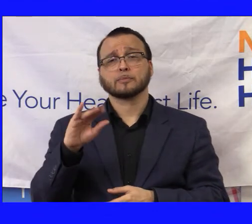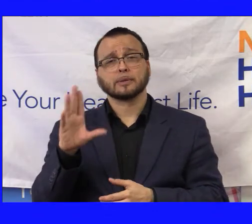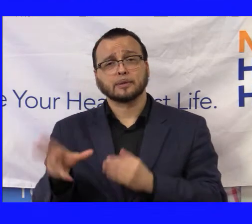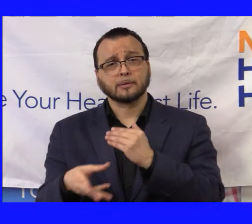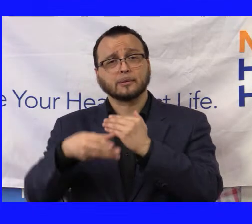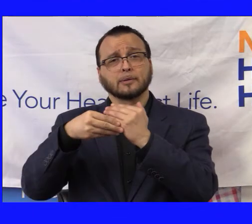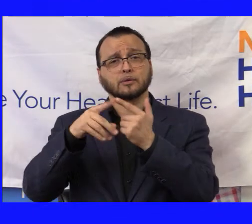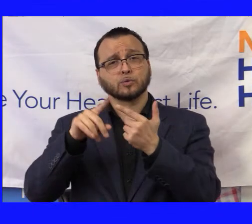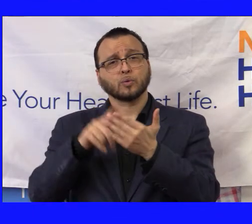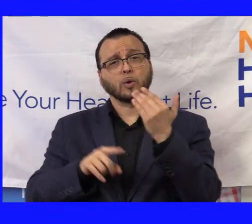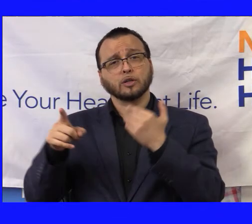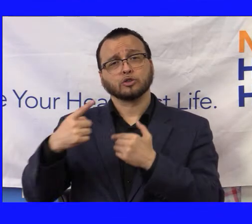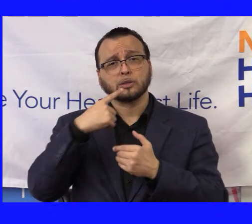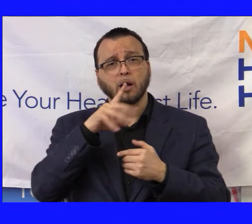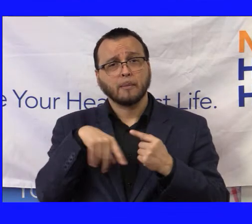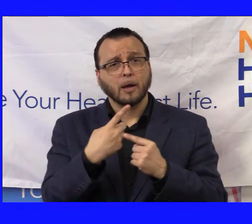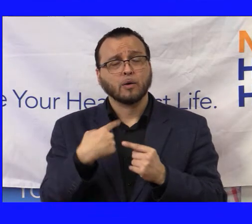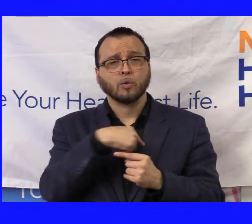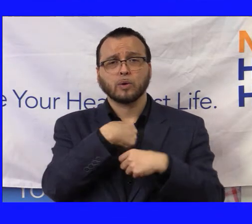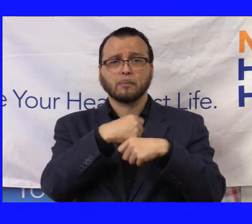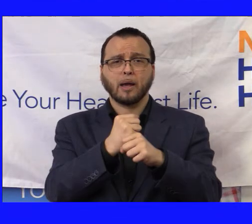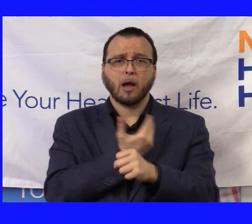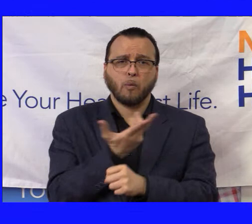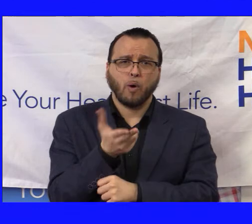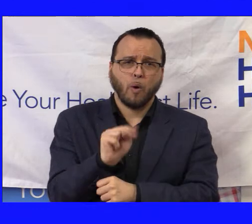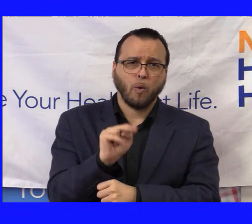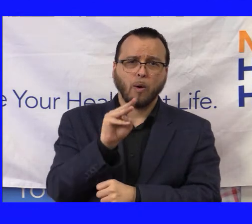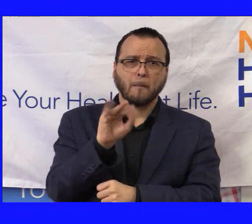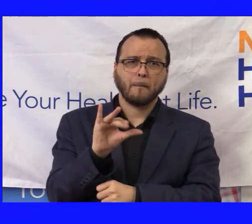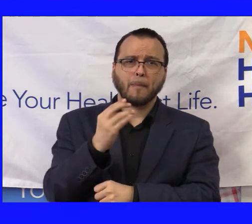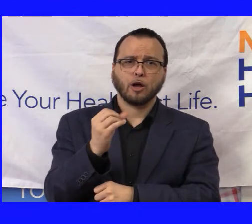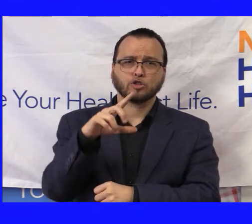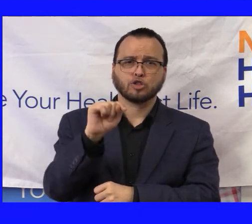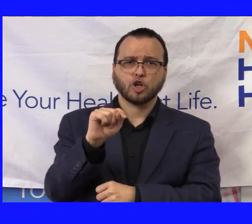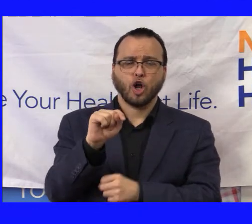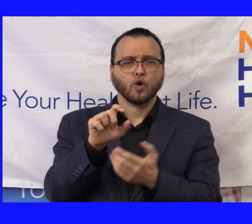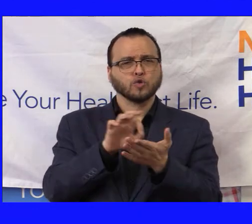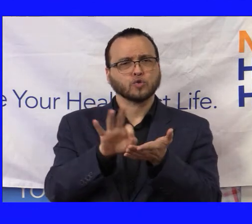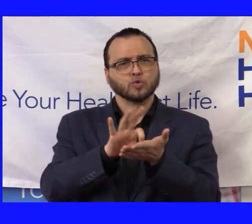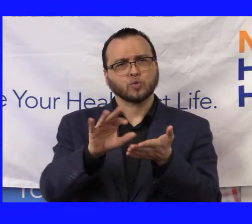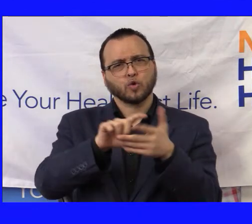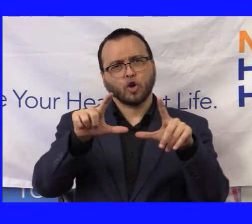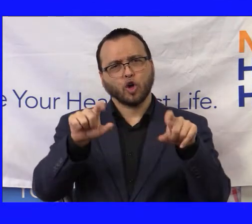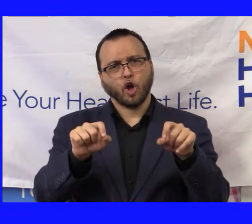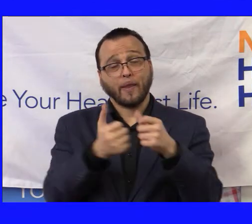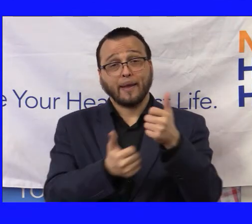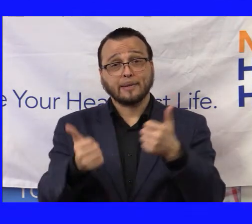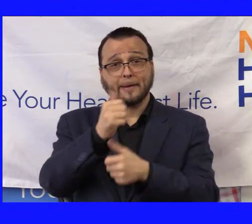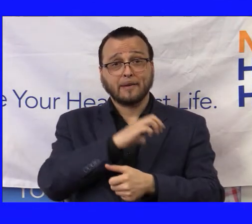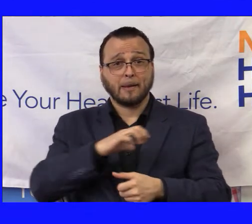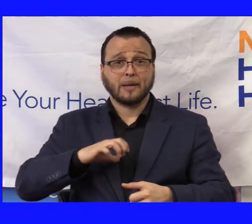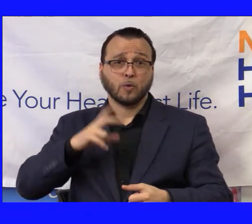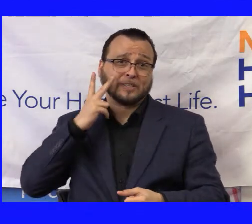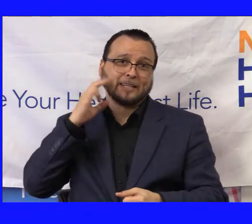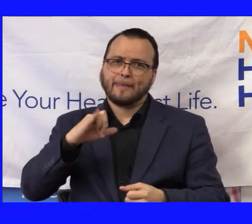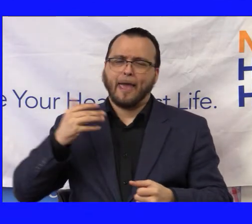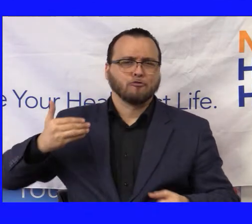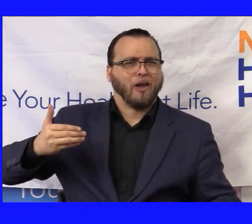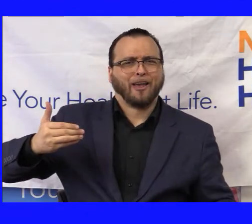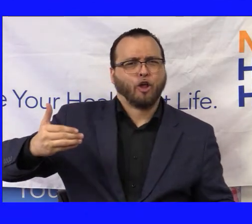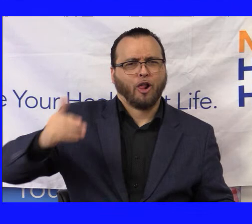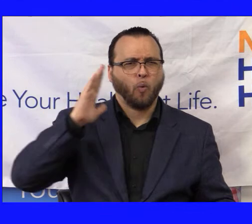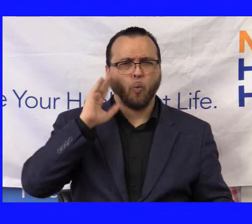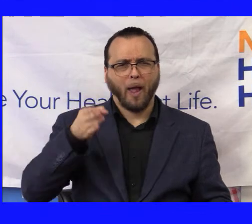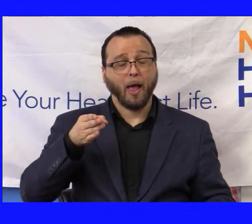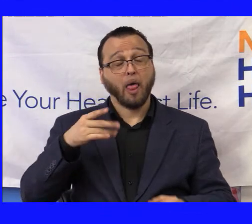was just talking about, we're creating our own MyChart scorecard that the Executive Steering Committee is going to be seeing on a consistent basis, and we're really drilling down